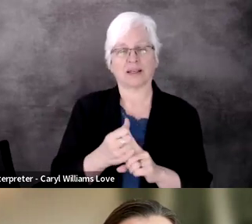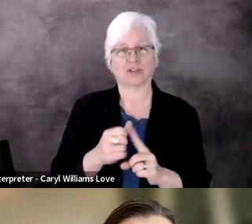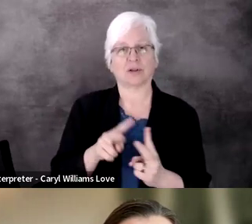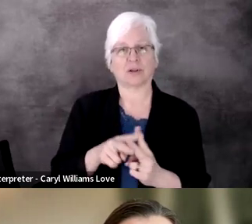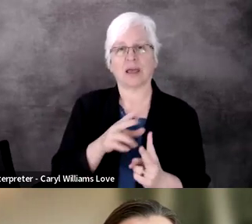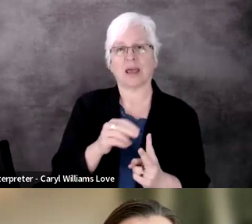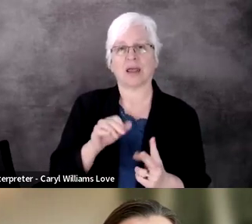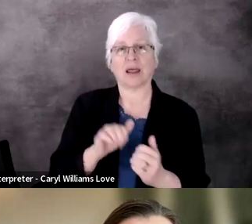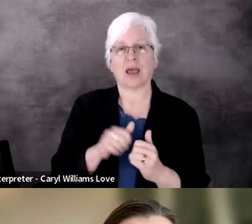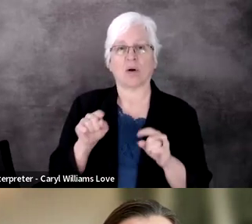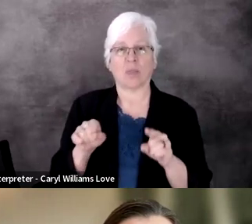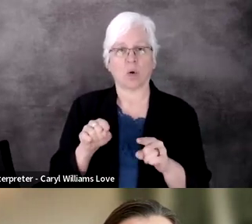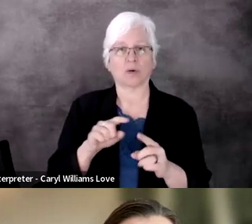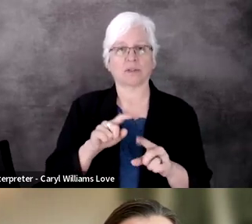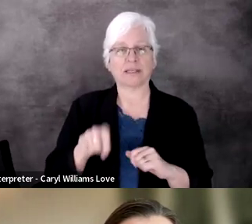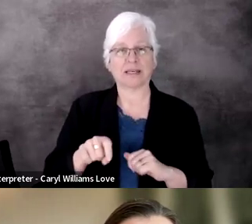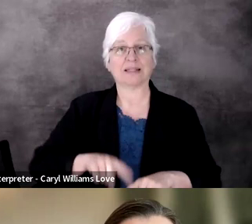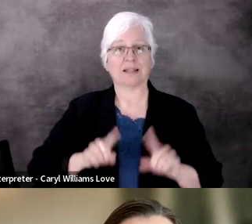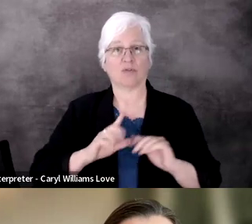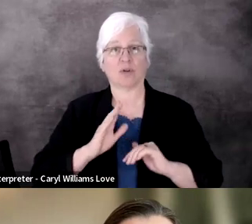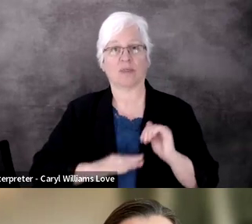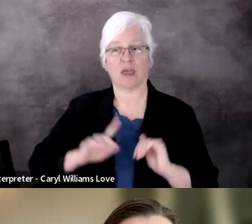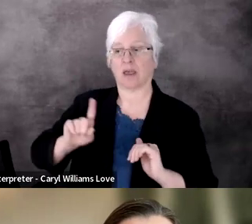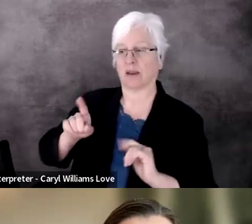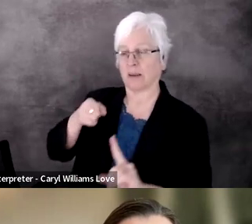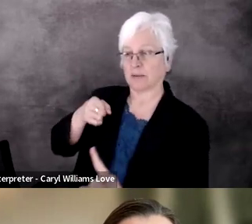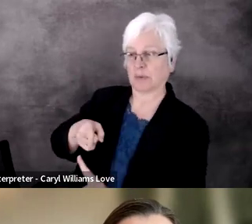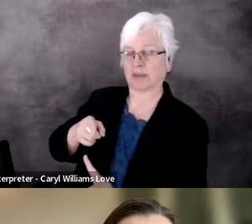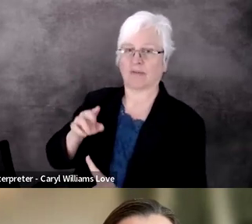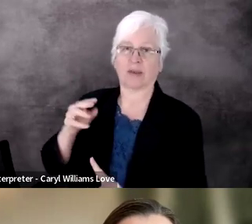needs different from mental health specific crises?